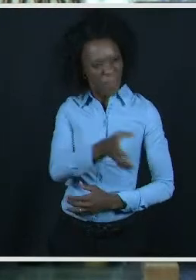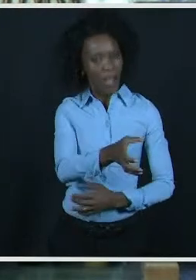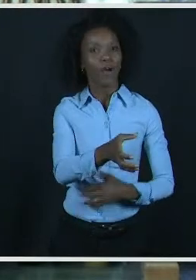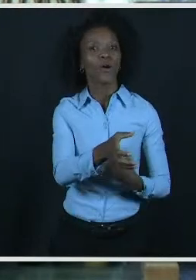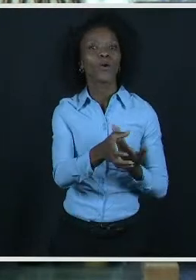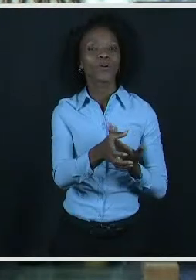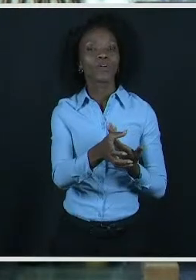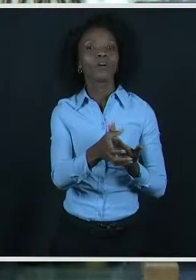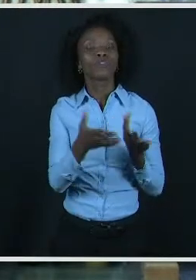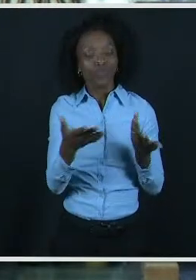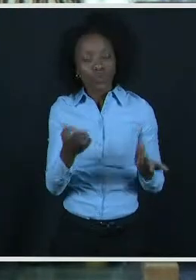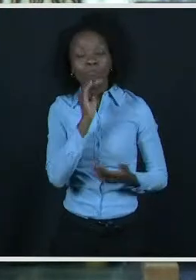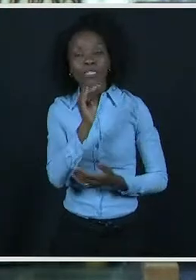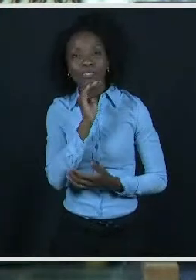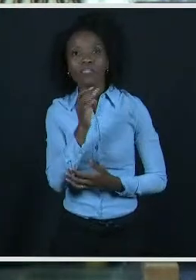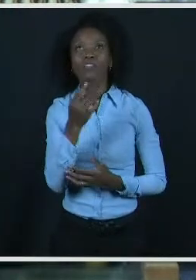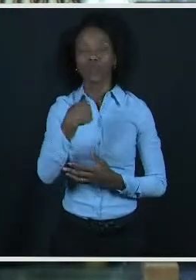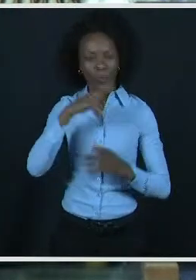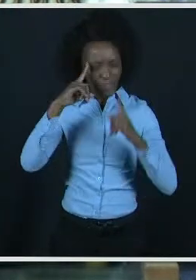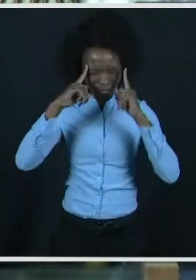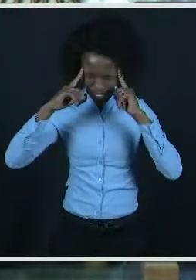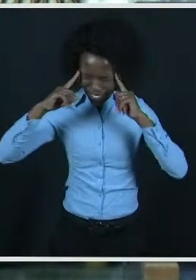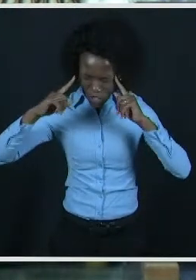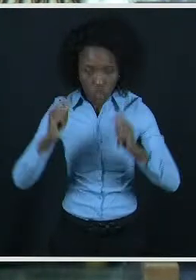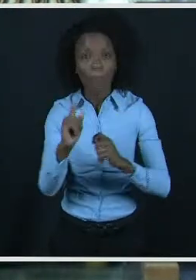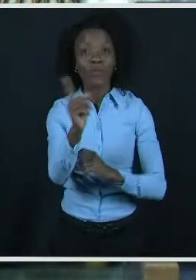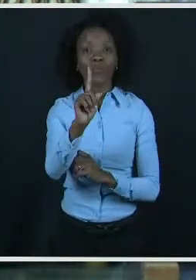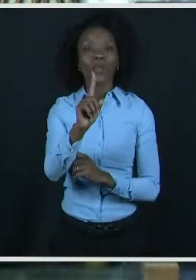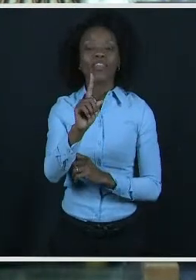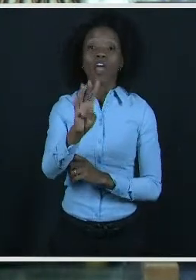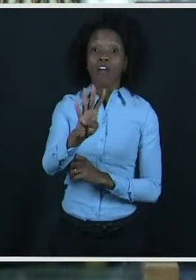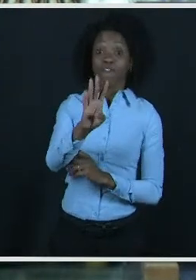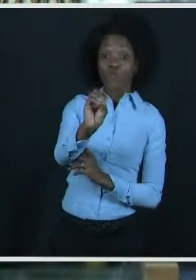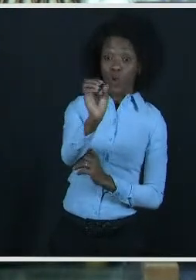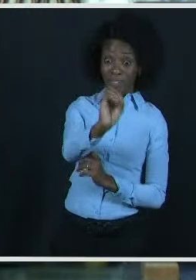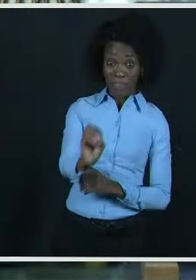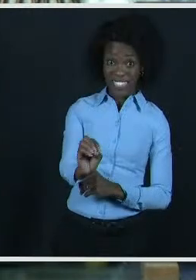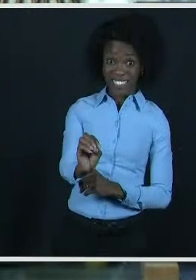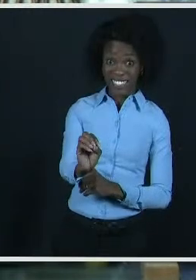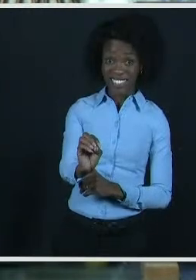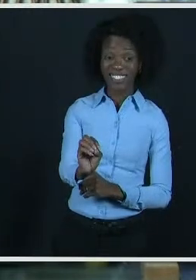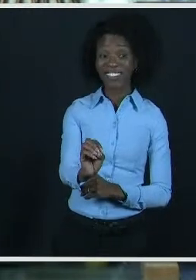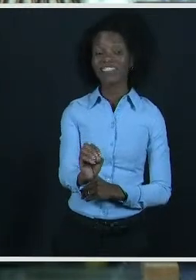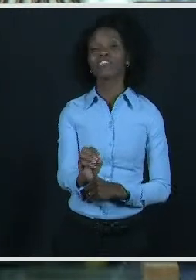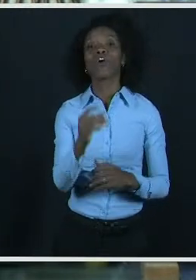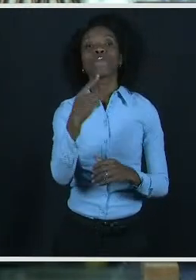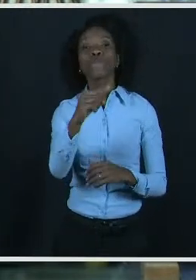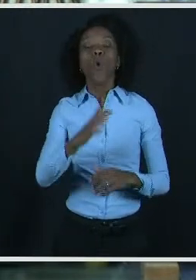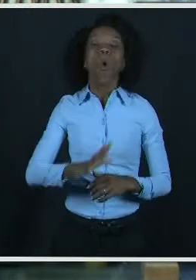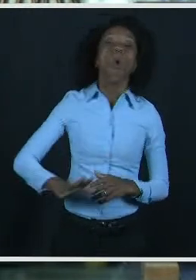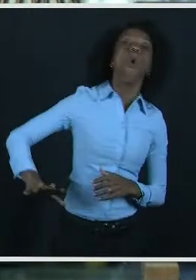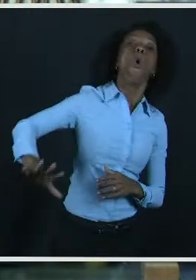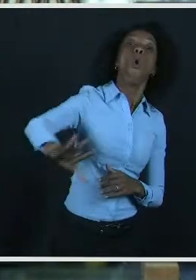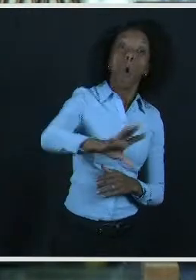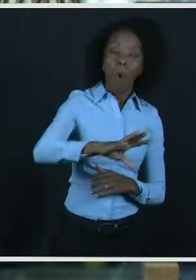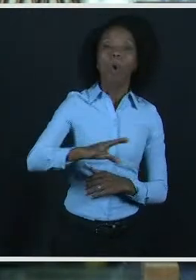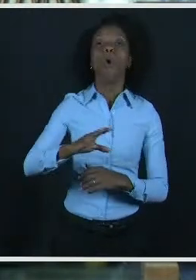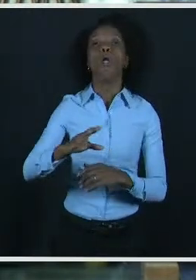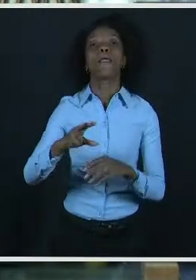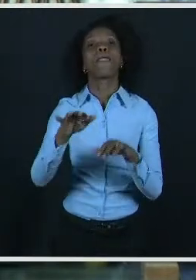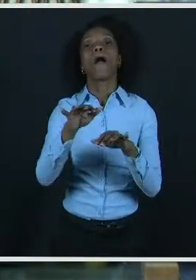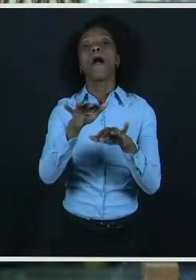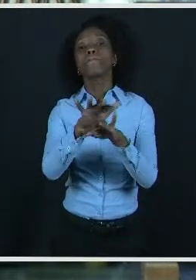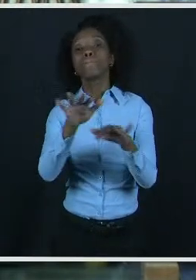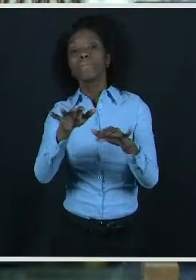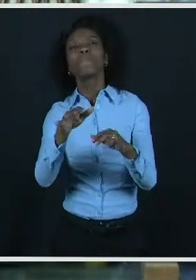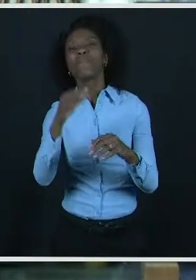determination to direct at least 40% of public procurement to women-owned